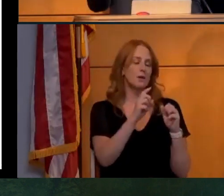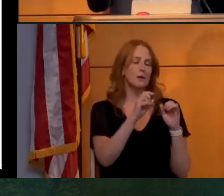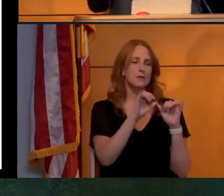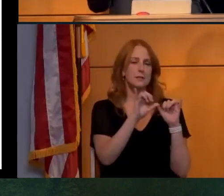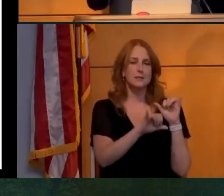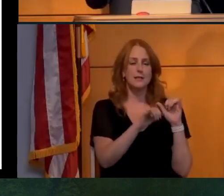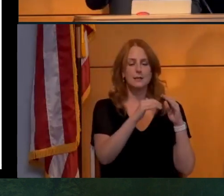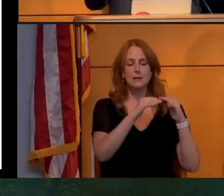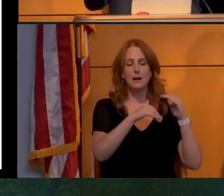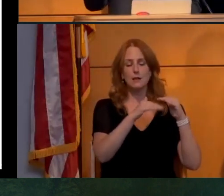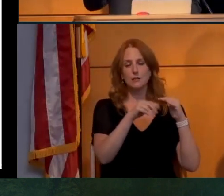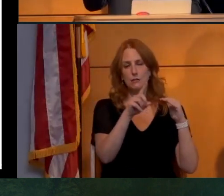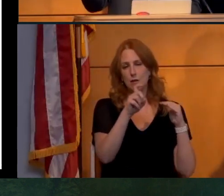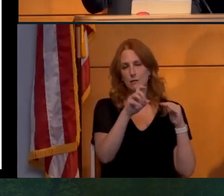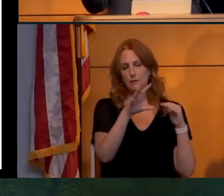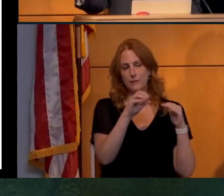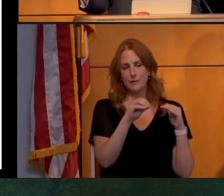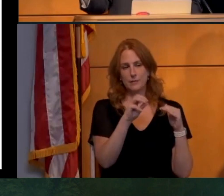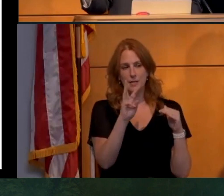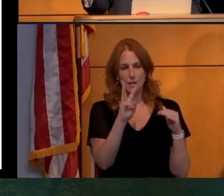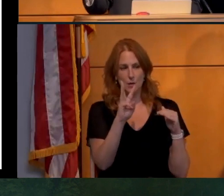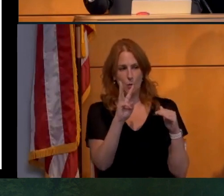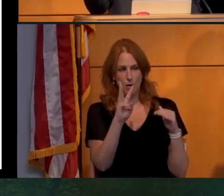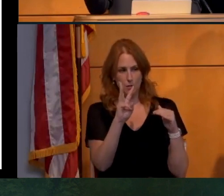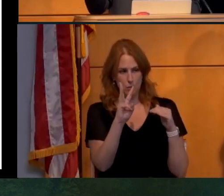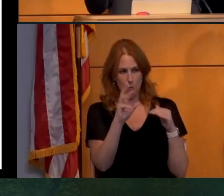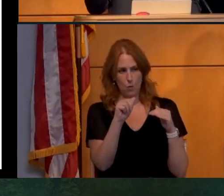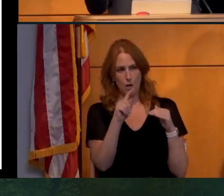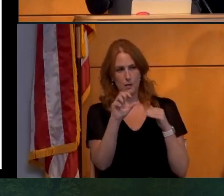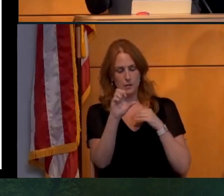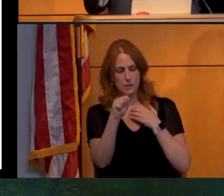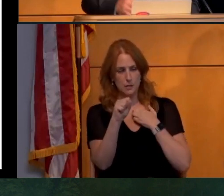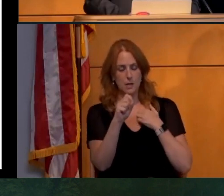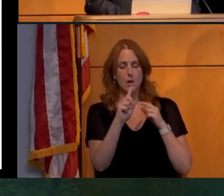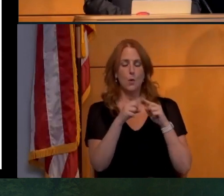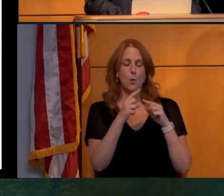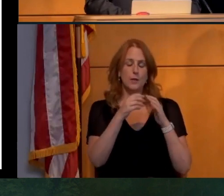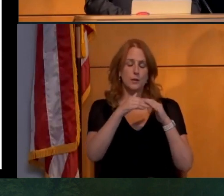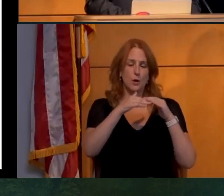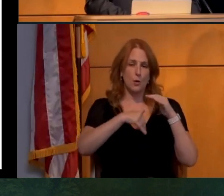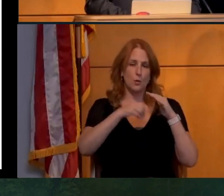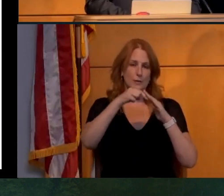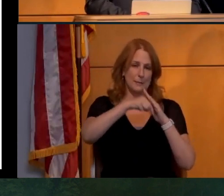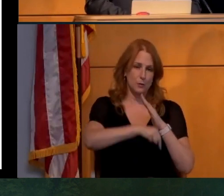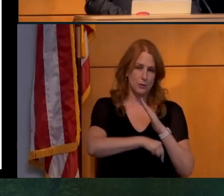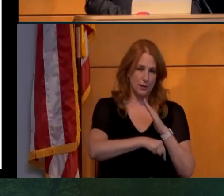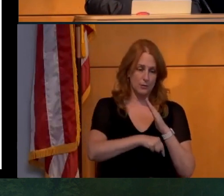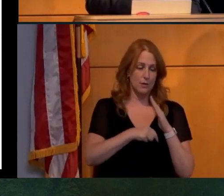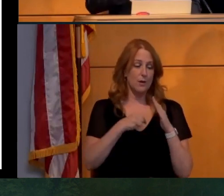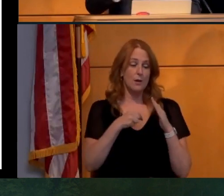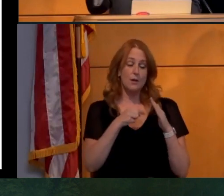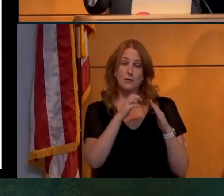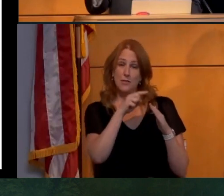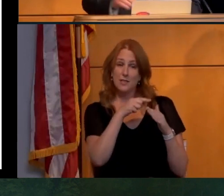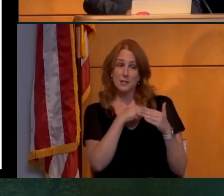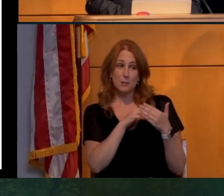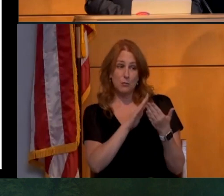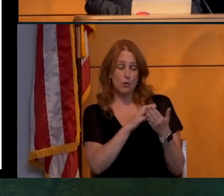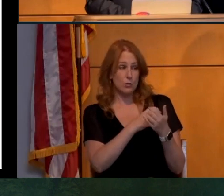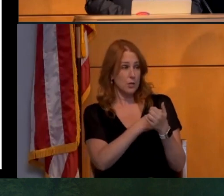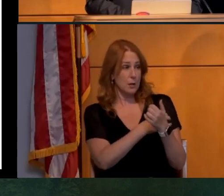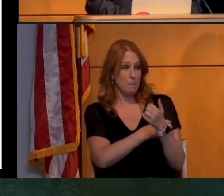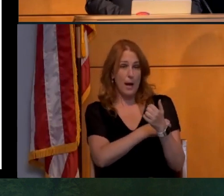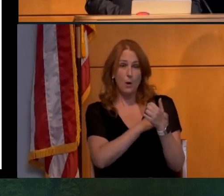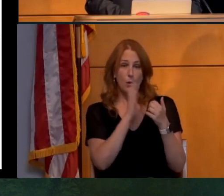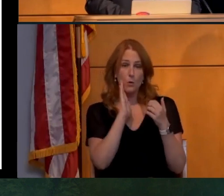150 watts as you go deeper down. So thanks to this sort of approach, the power is pretty